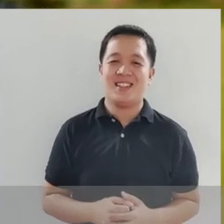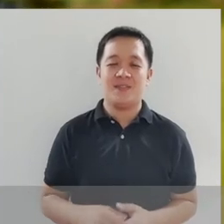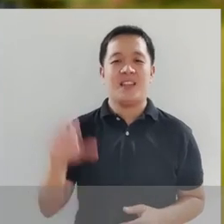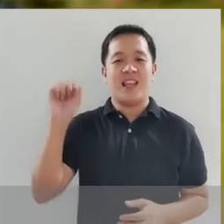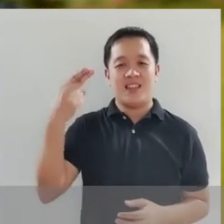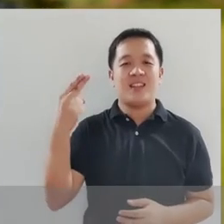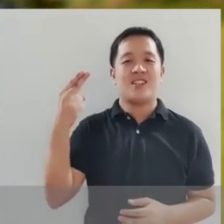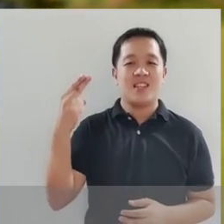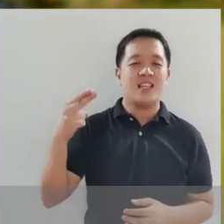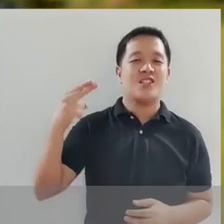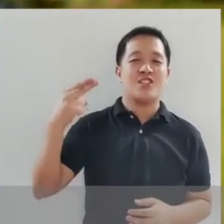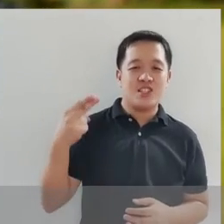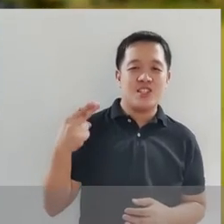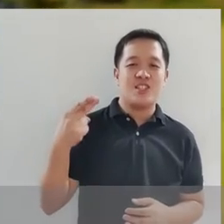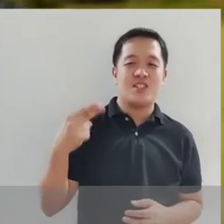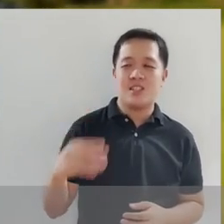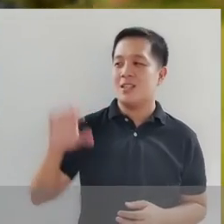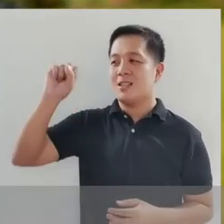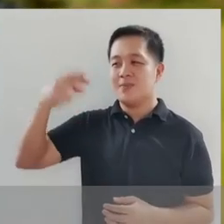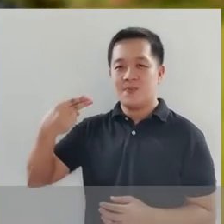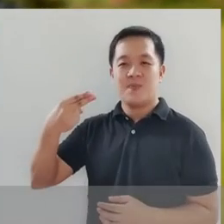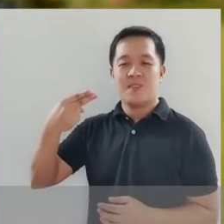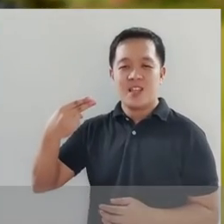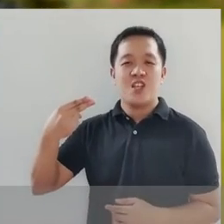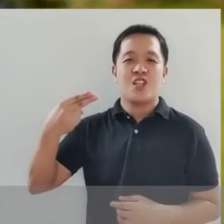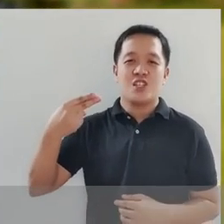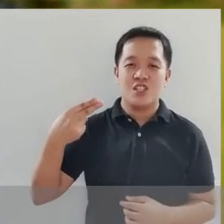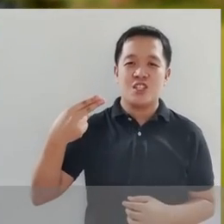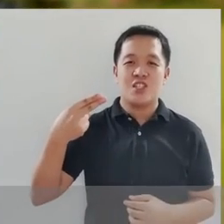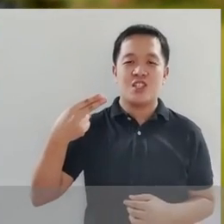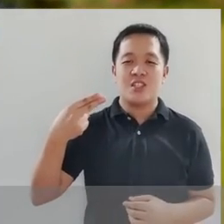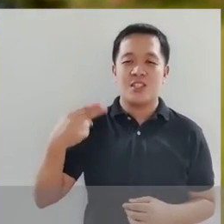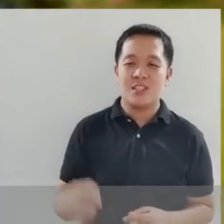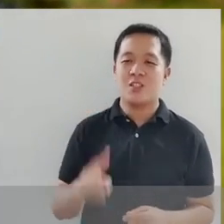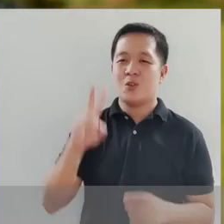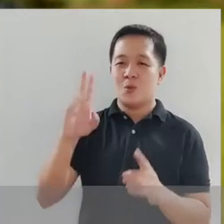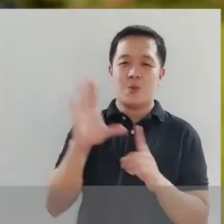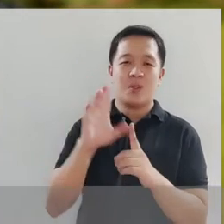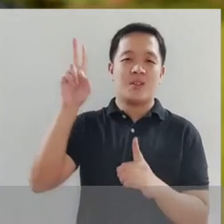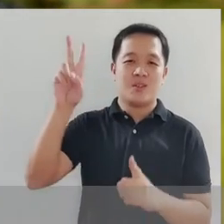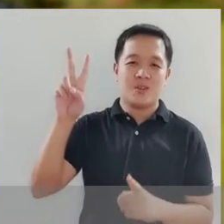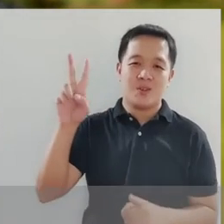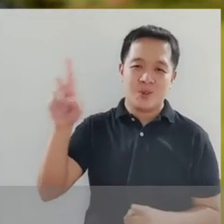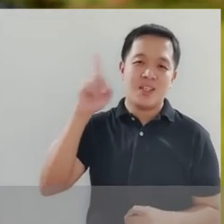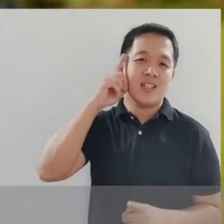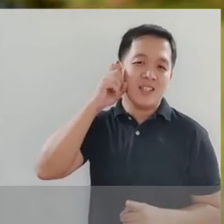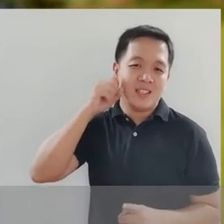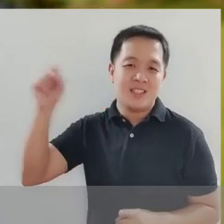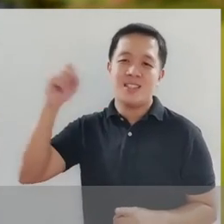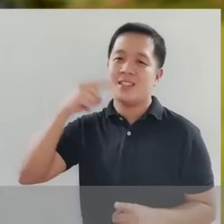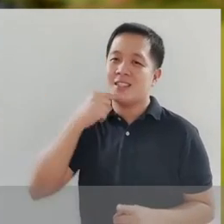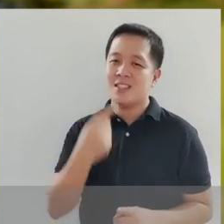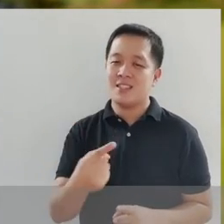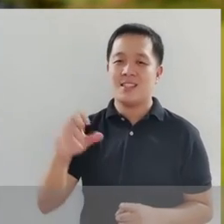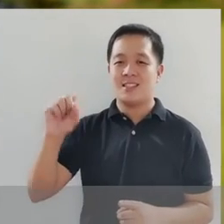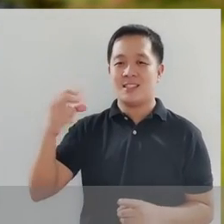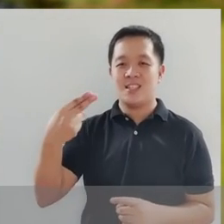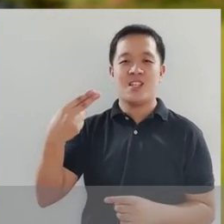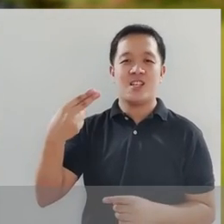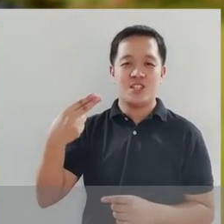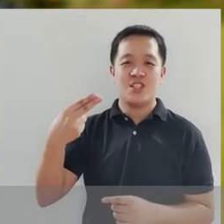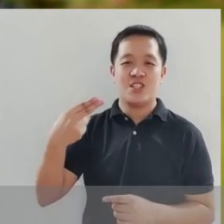The SH says sh. The SH says sh. Every digraph makes a sound, the SH says